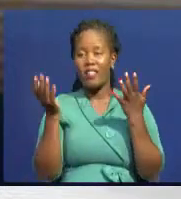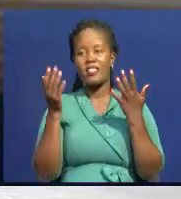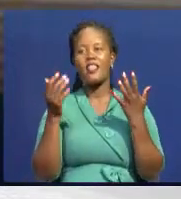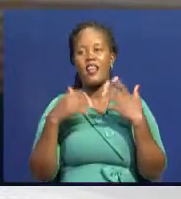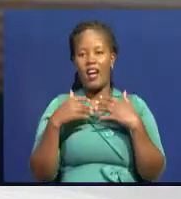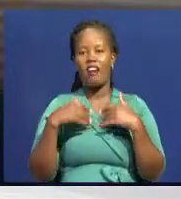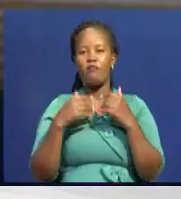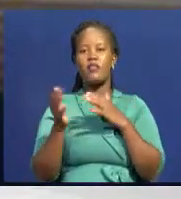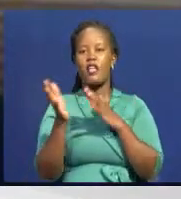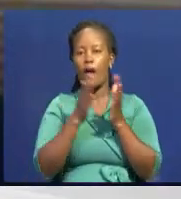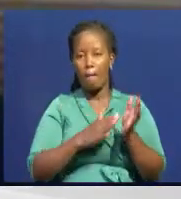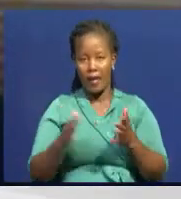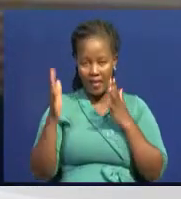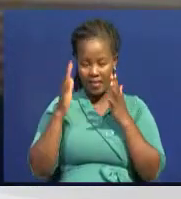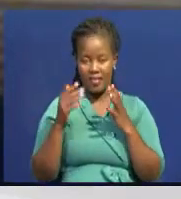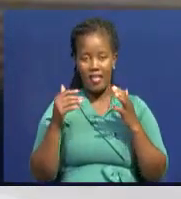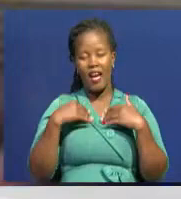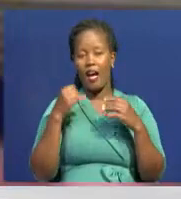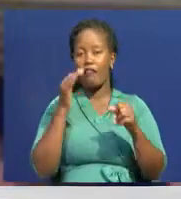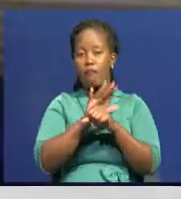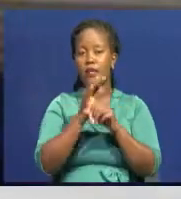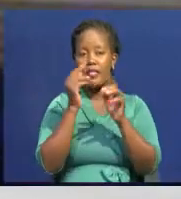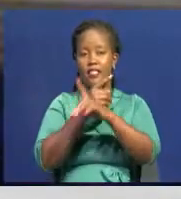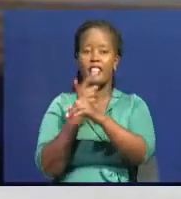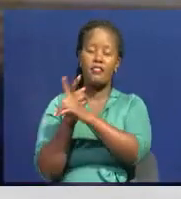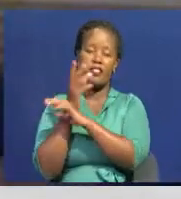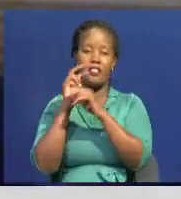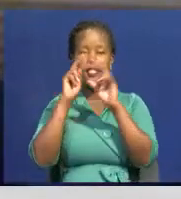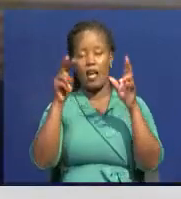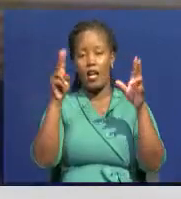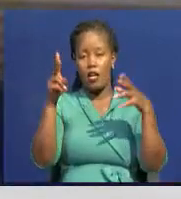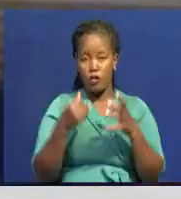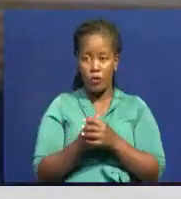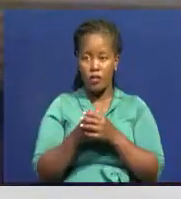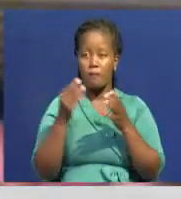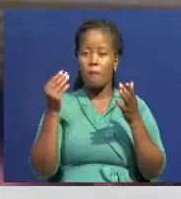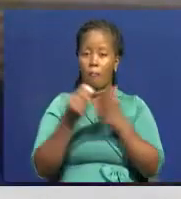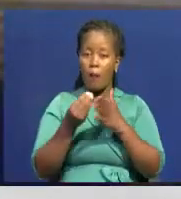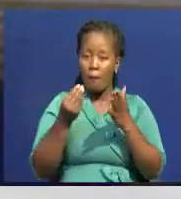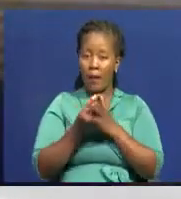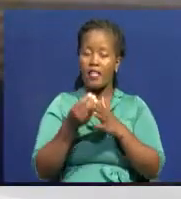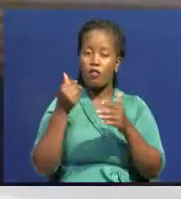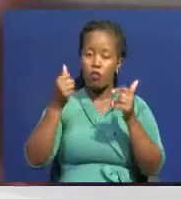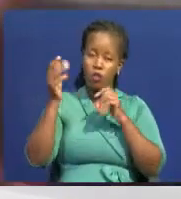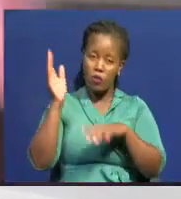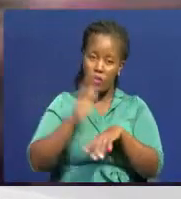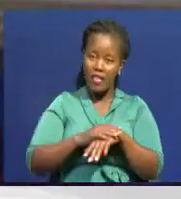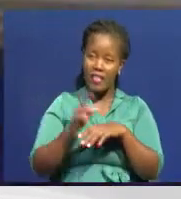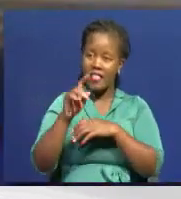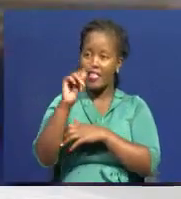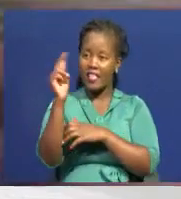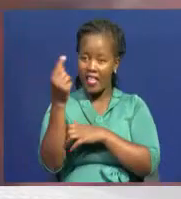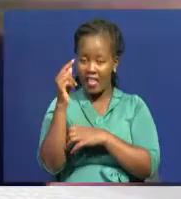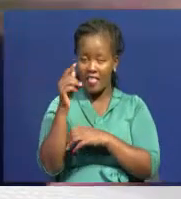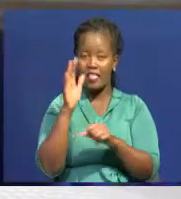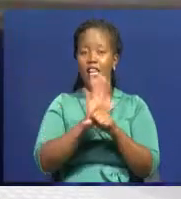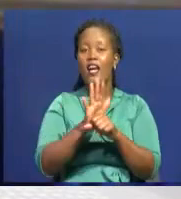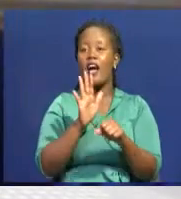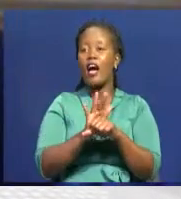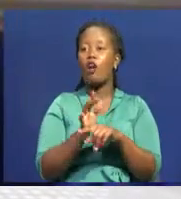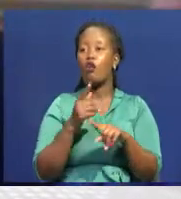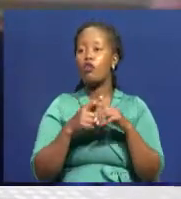way because of many different factors. So the money that we see in Kenya that comes from diaspora, majority of that comes from